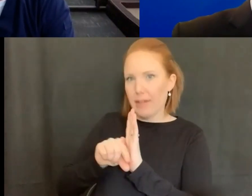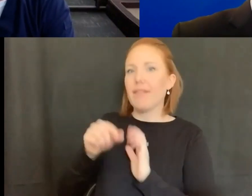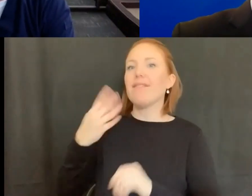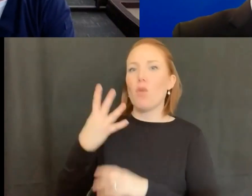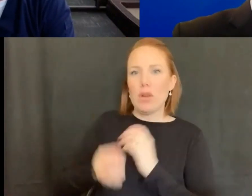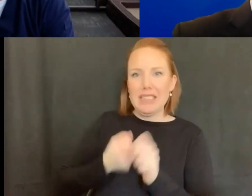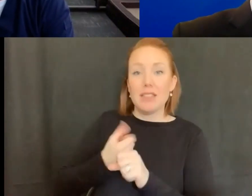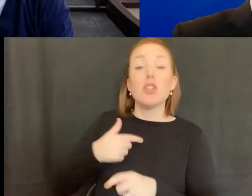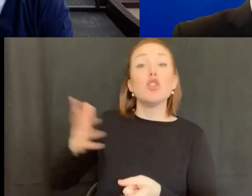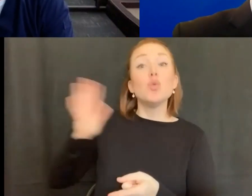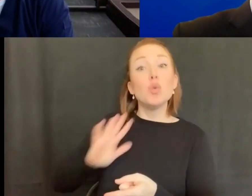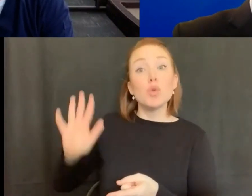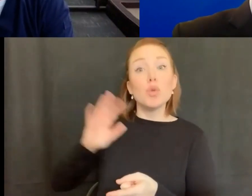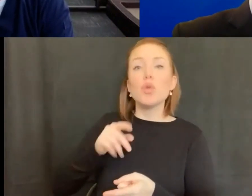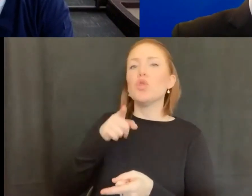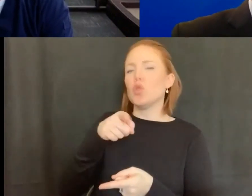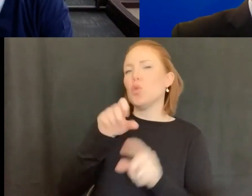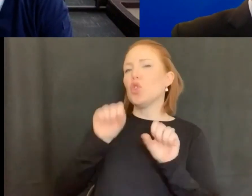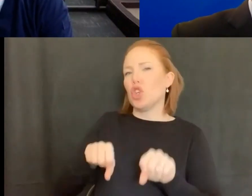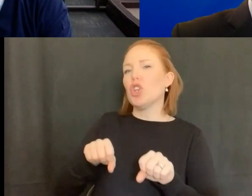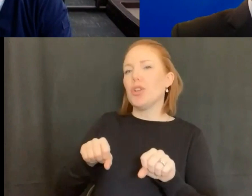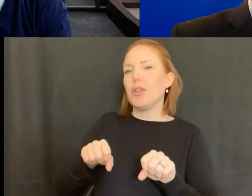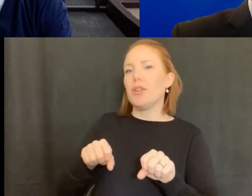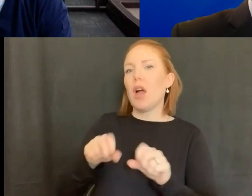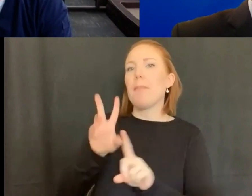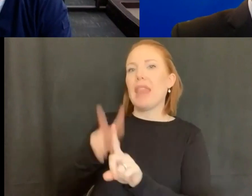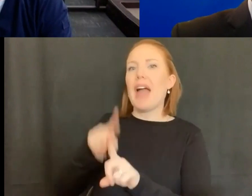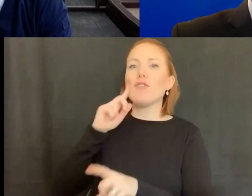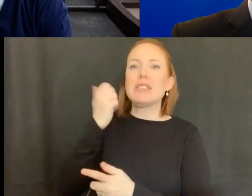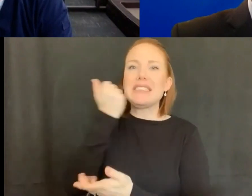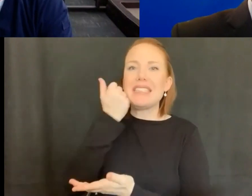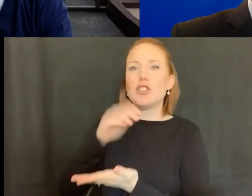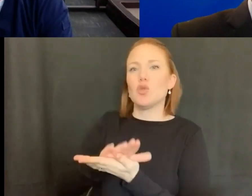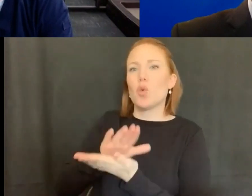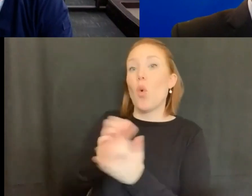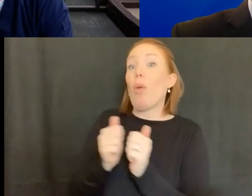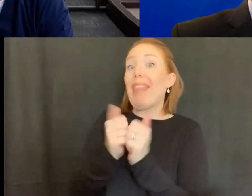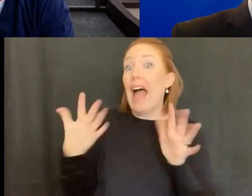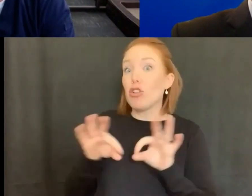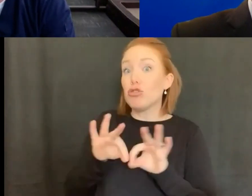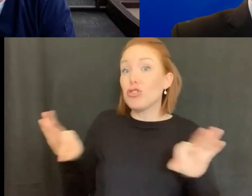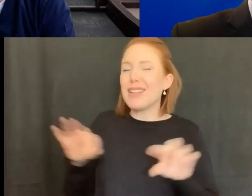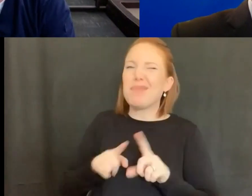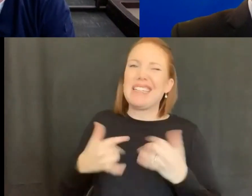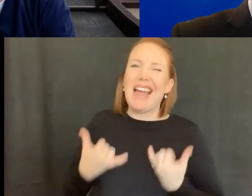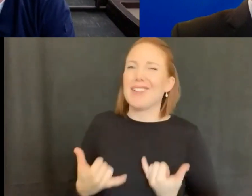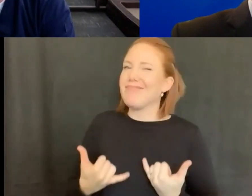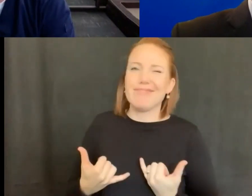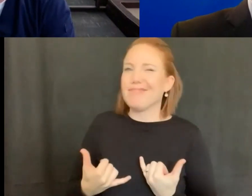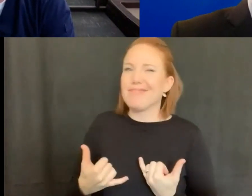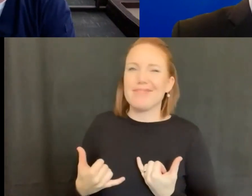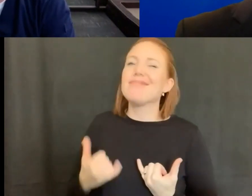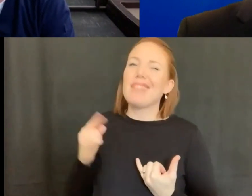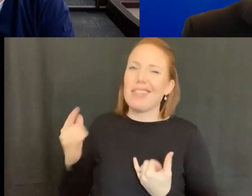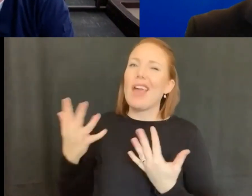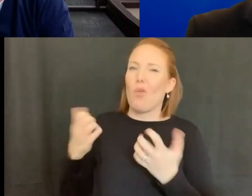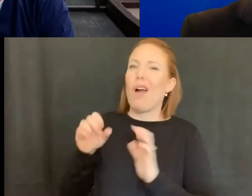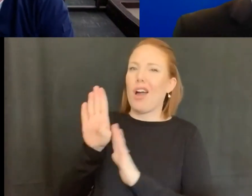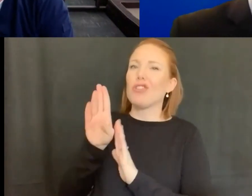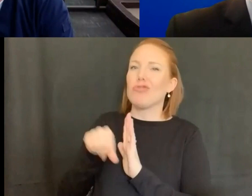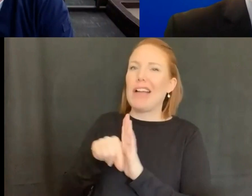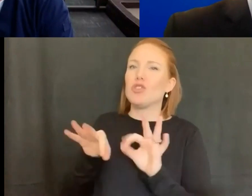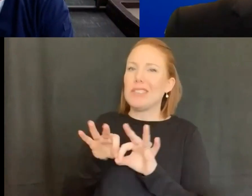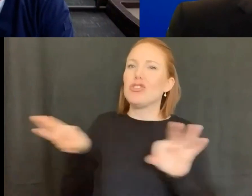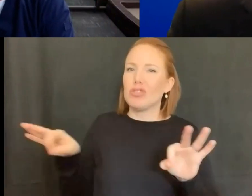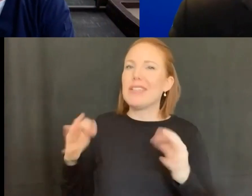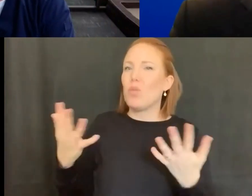used to be you could finish or you could apply to dental school without a degree. Usually now, they want an undergraduate degree of some